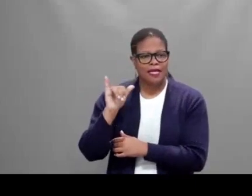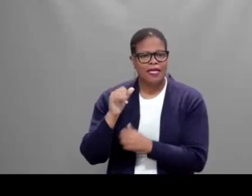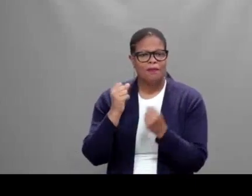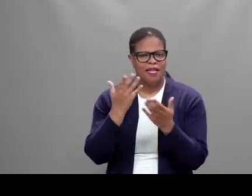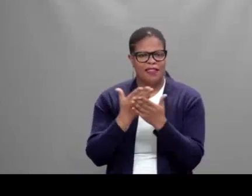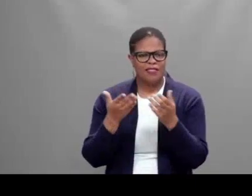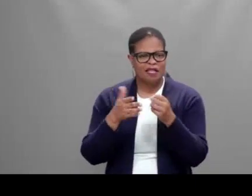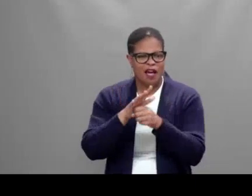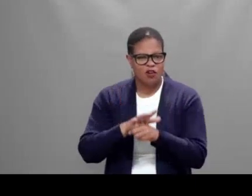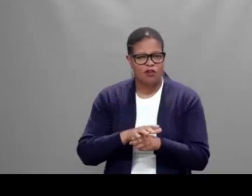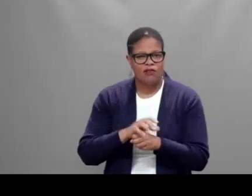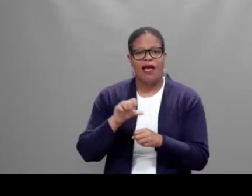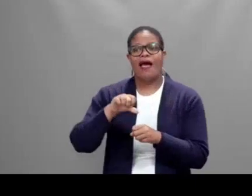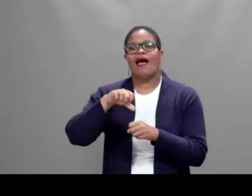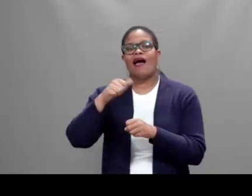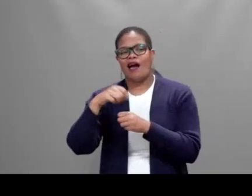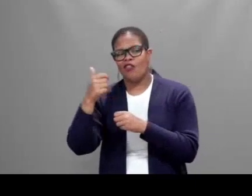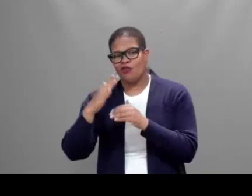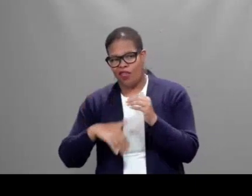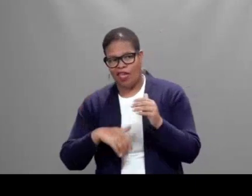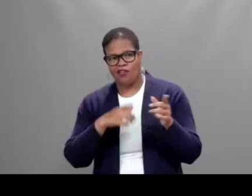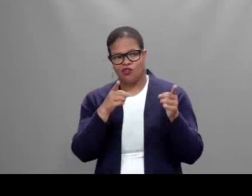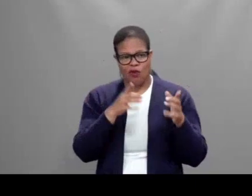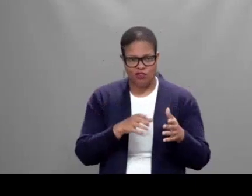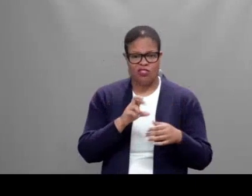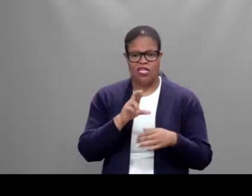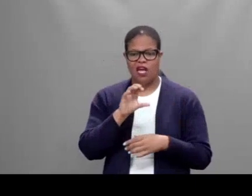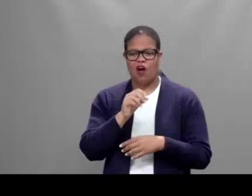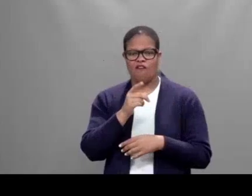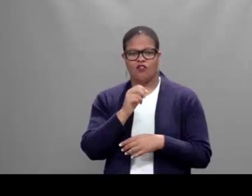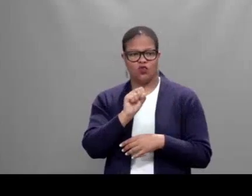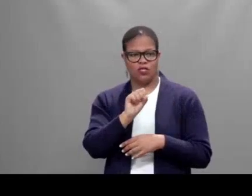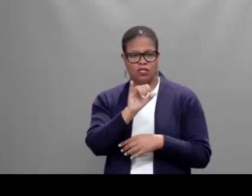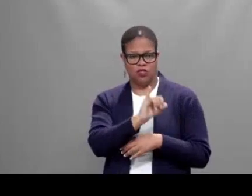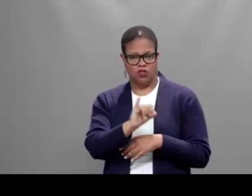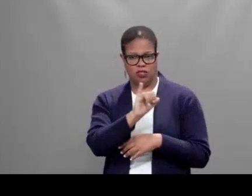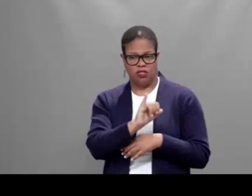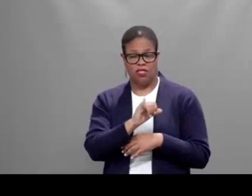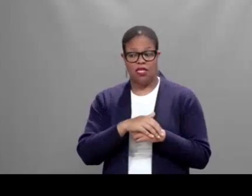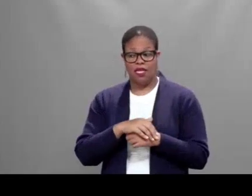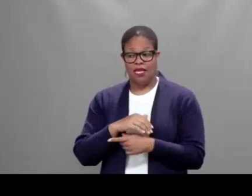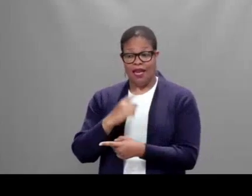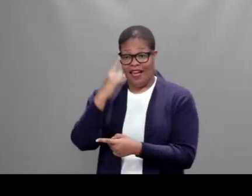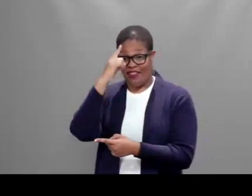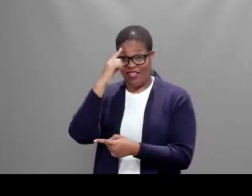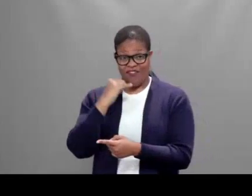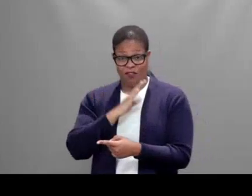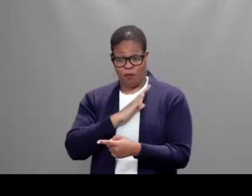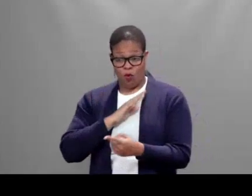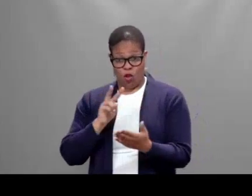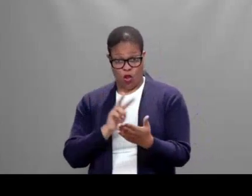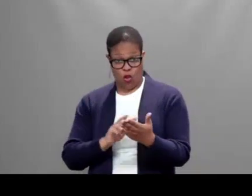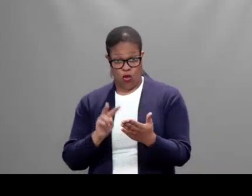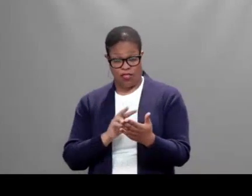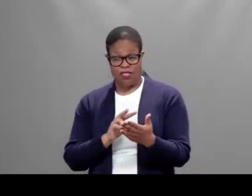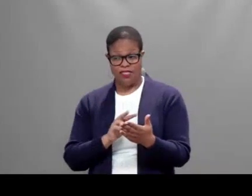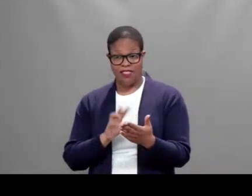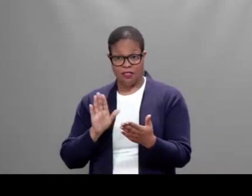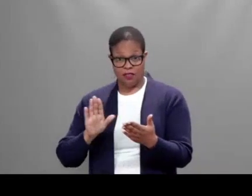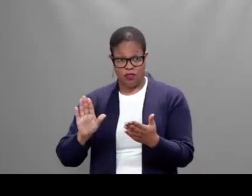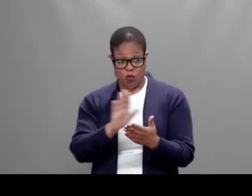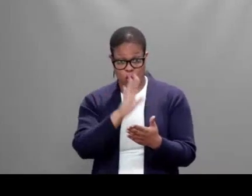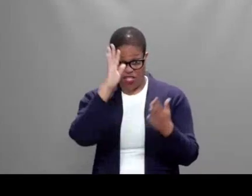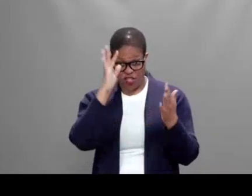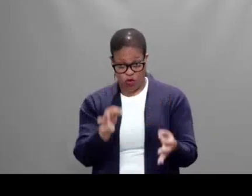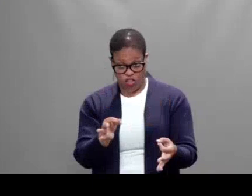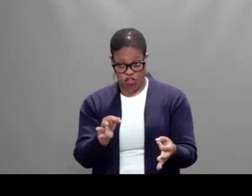agreement outside of the directors and officers insurance. I think if the board looked at, says at your own discretion, you can choose